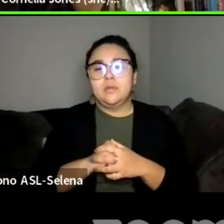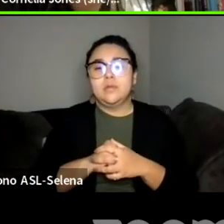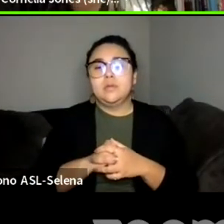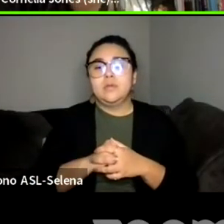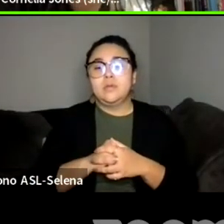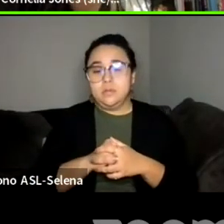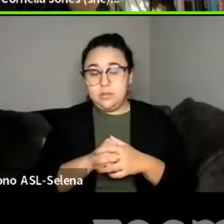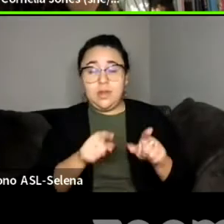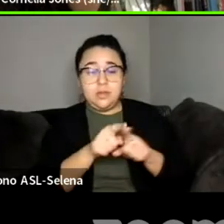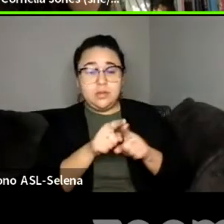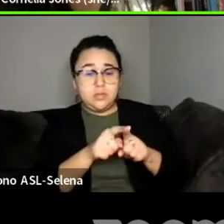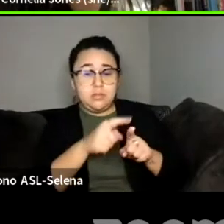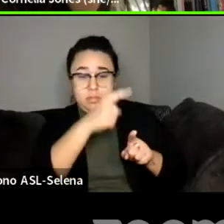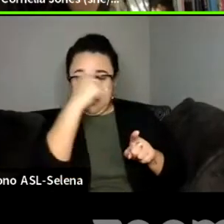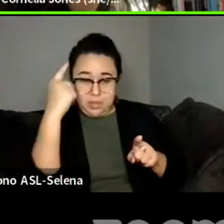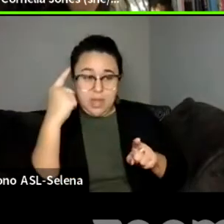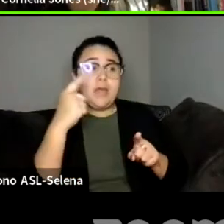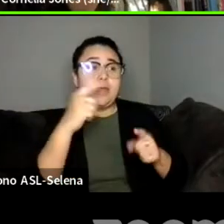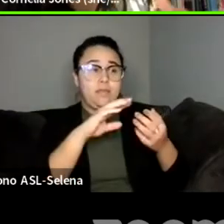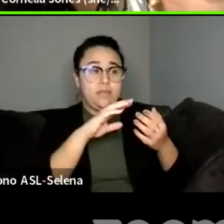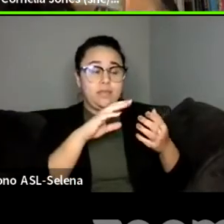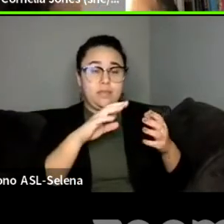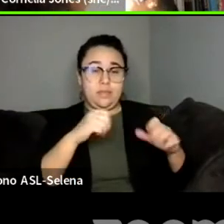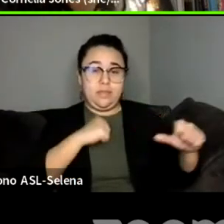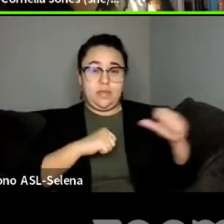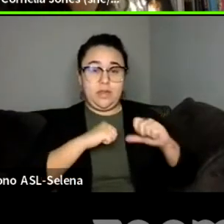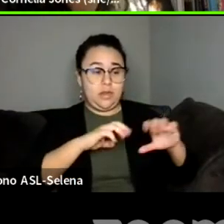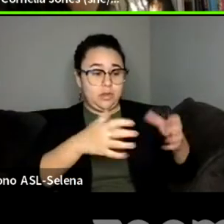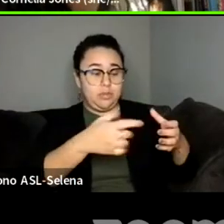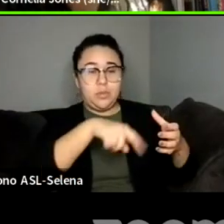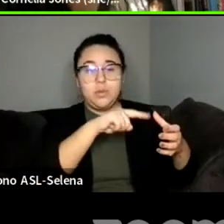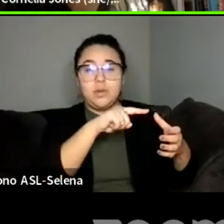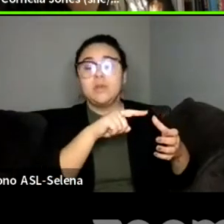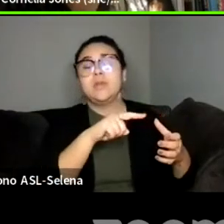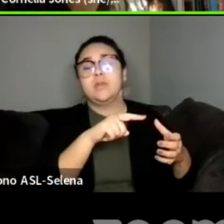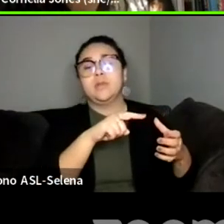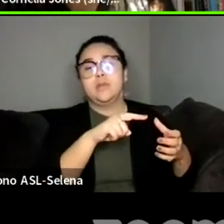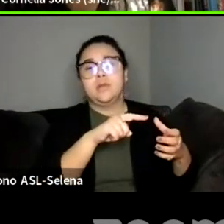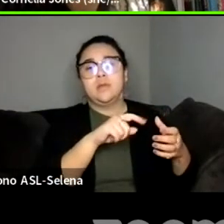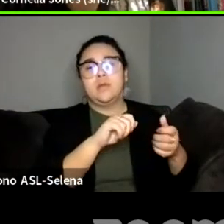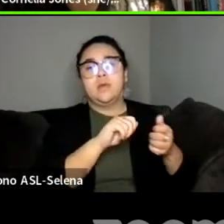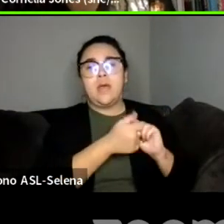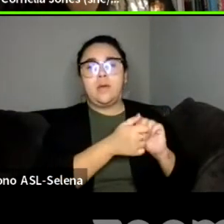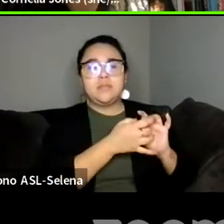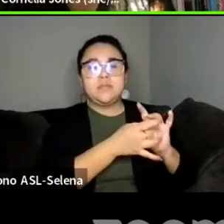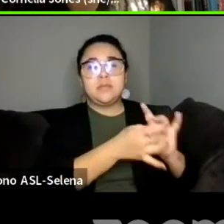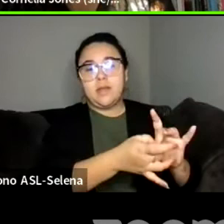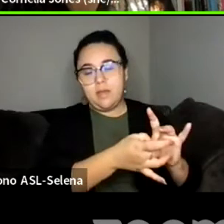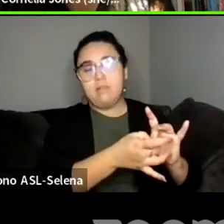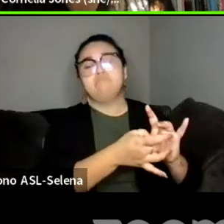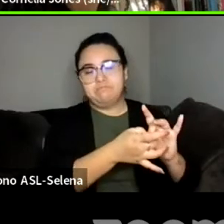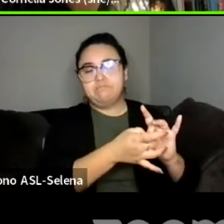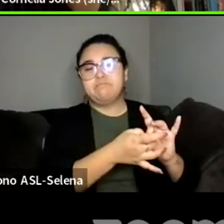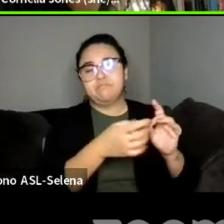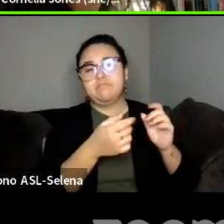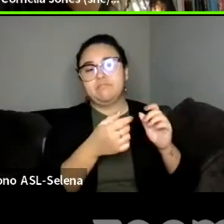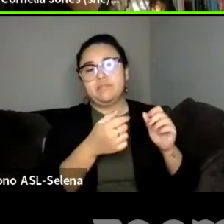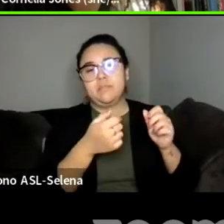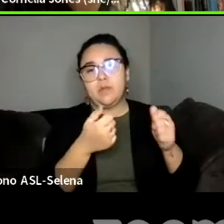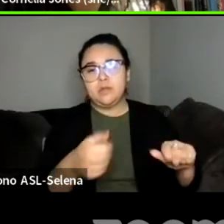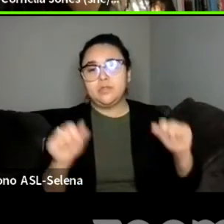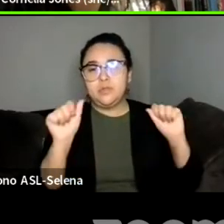Black theater community and how I loop that in, I mean, I really try and, I mean,